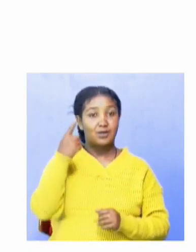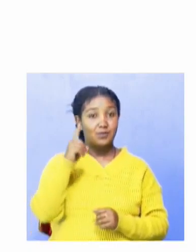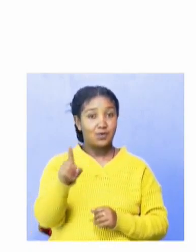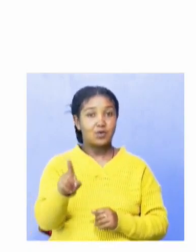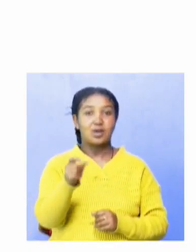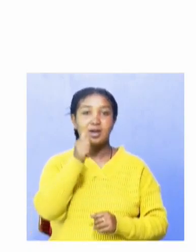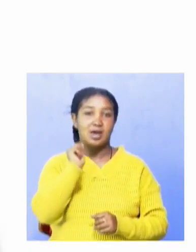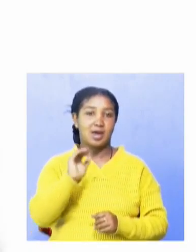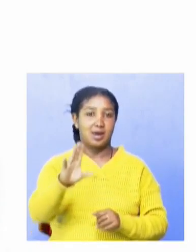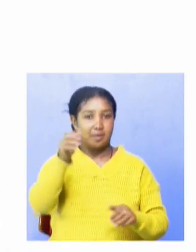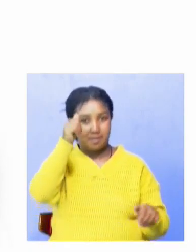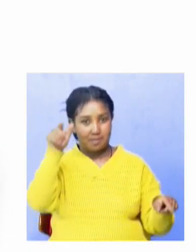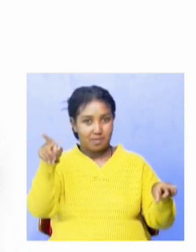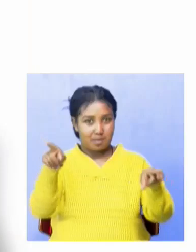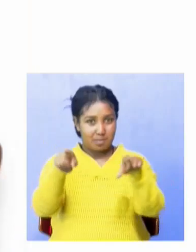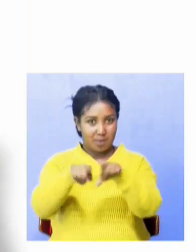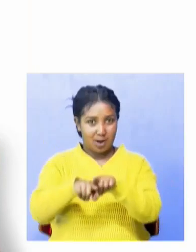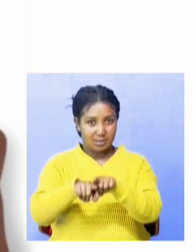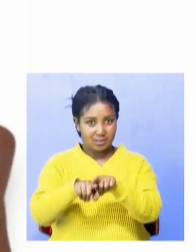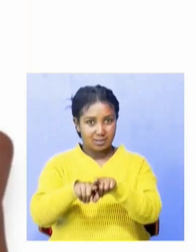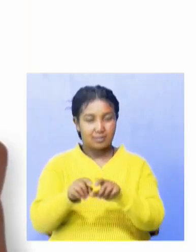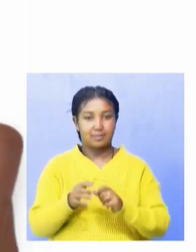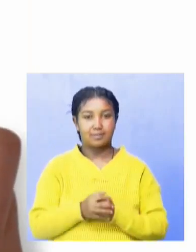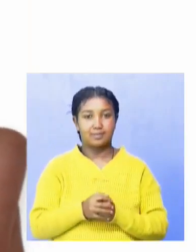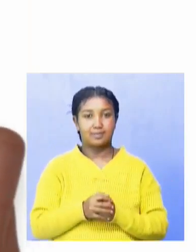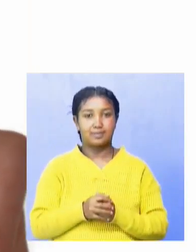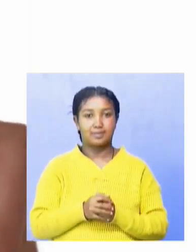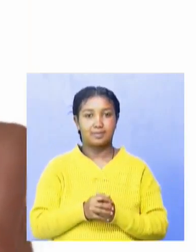for her brother.